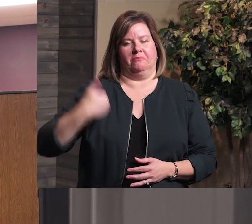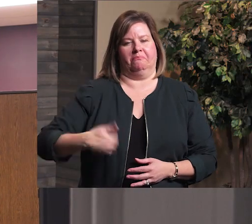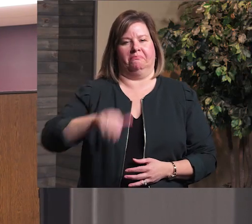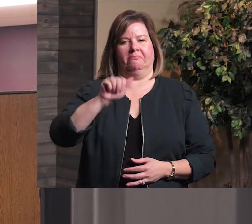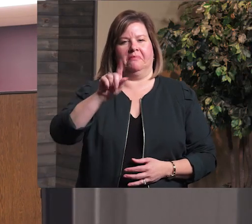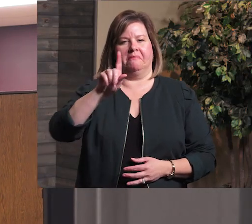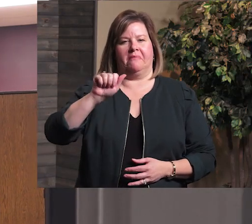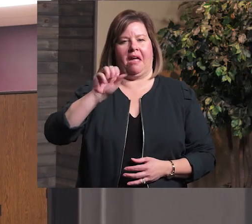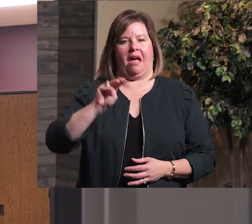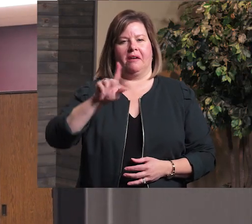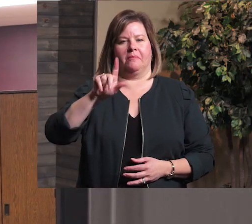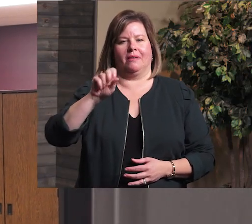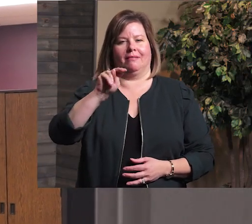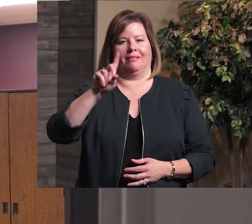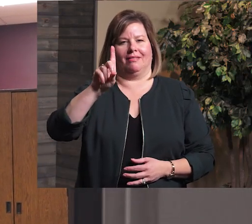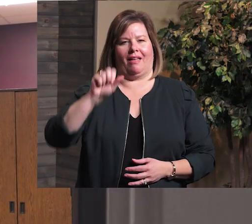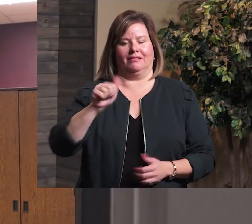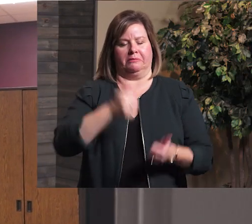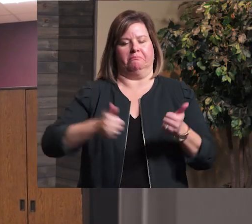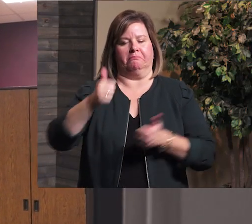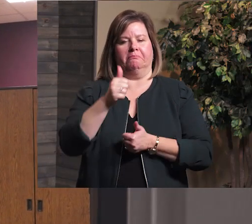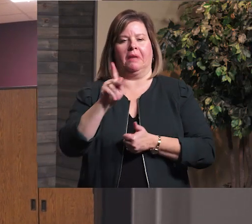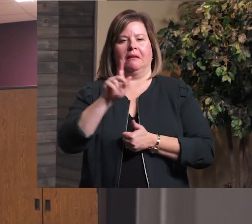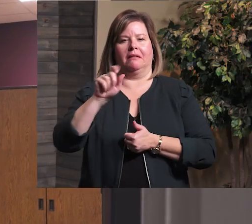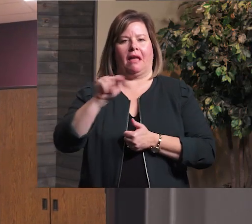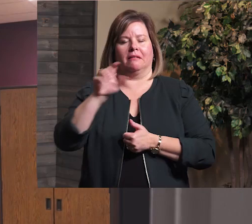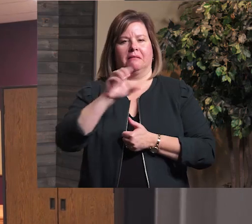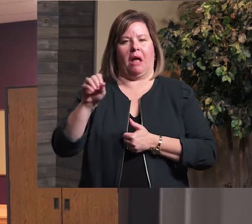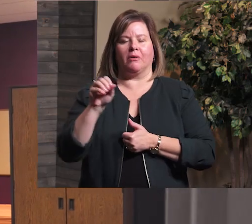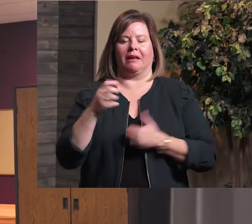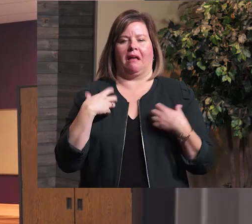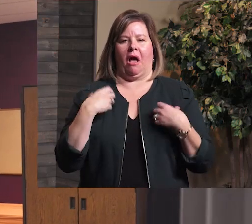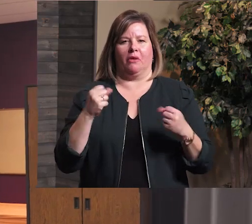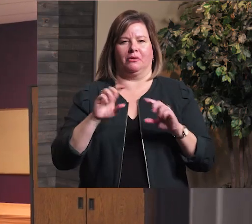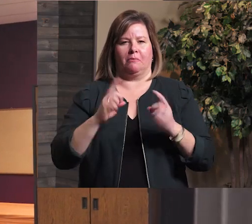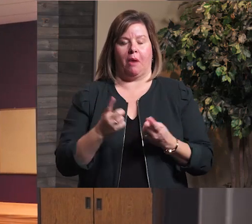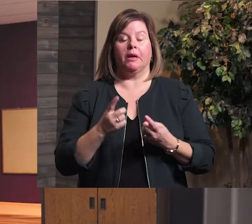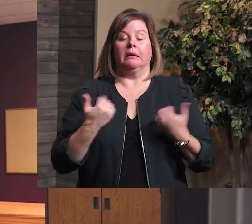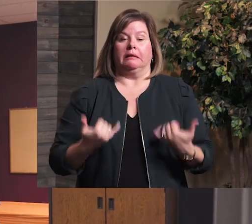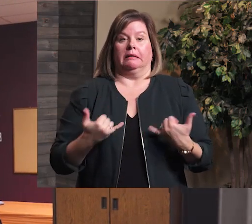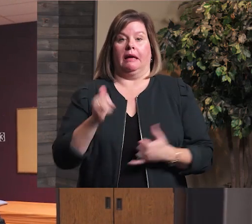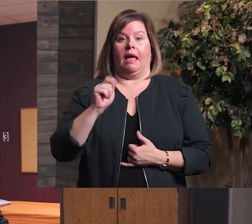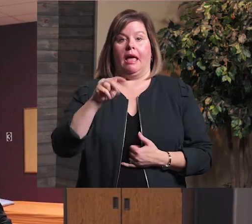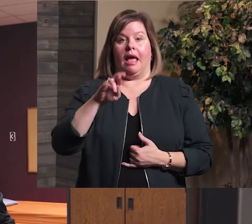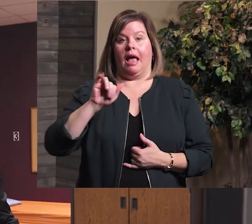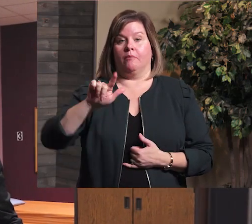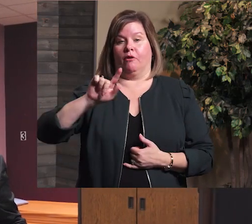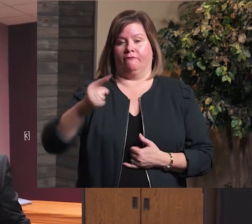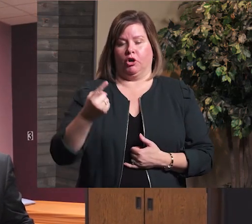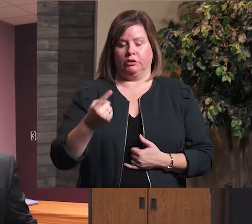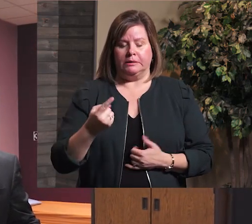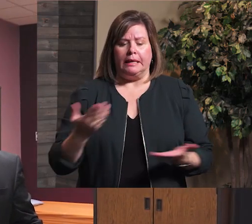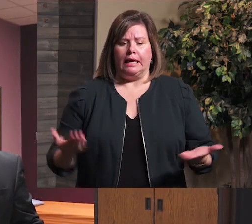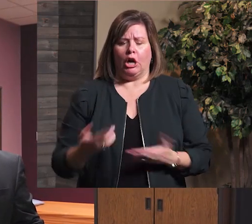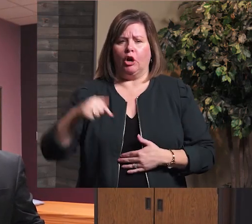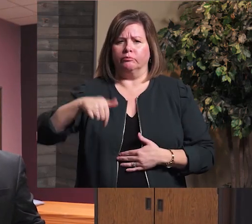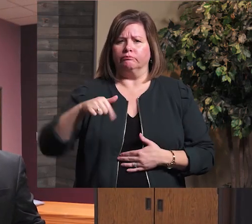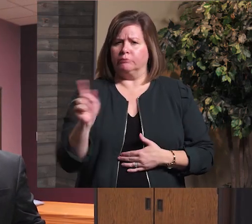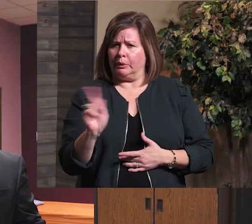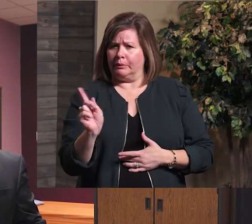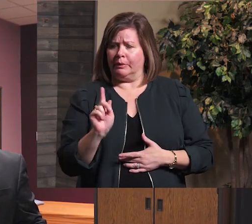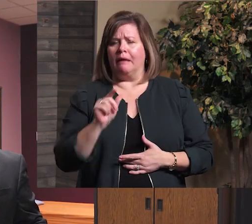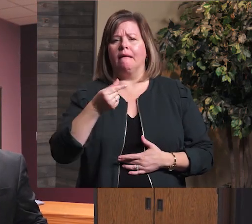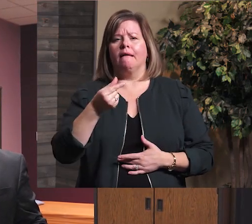Hello everyone, I'm Dr. Adam London, Director of the Kent County Health Department. It's April 1st, and I'm here today at the Guiding Light Mission in downtown